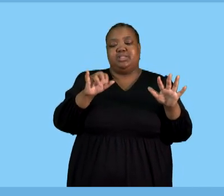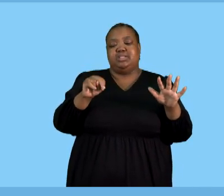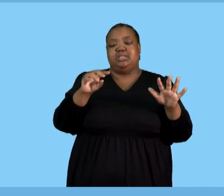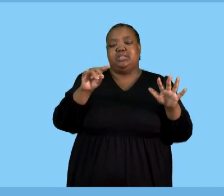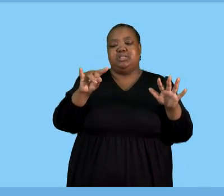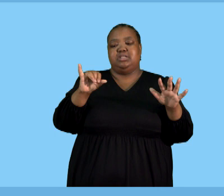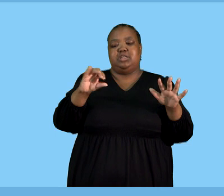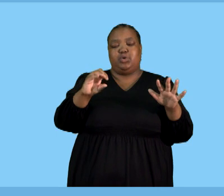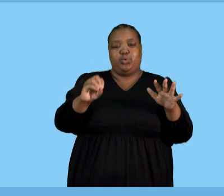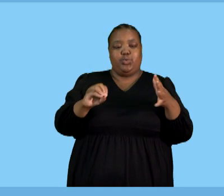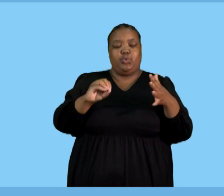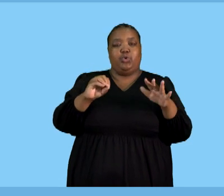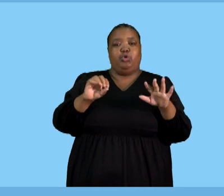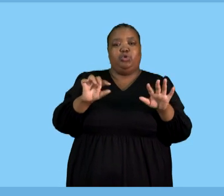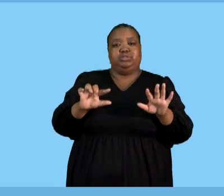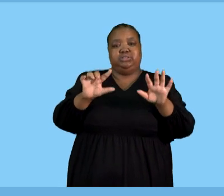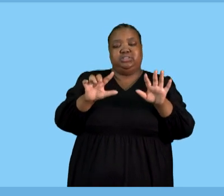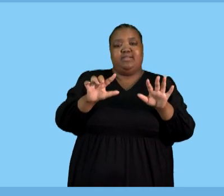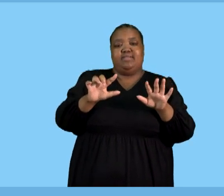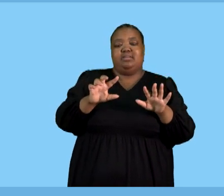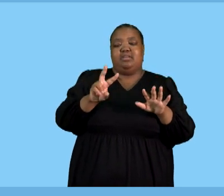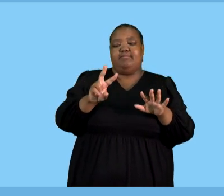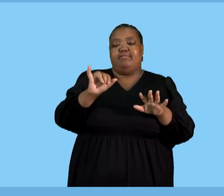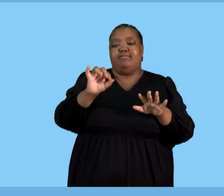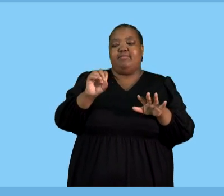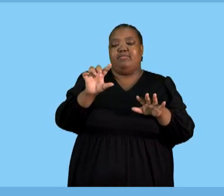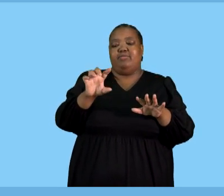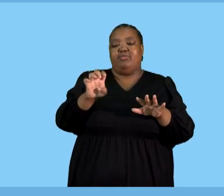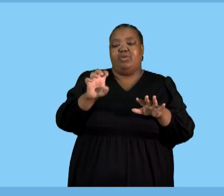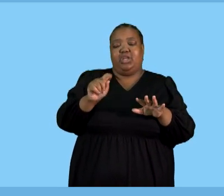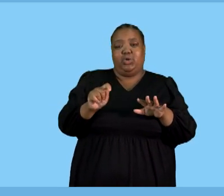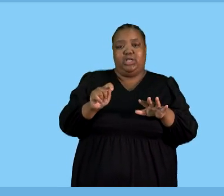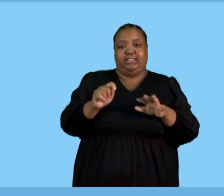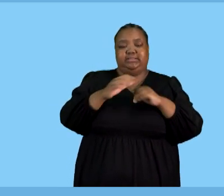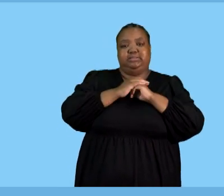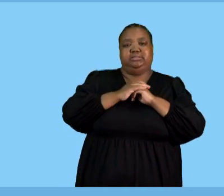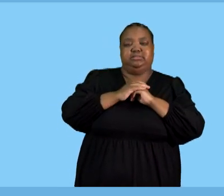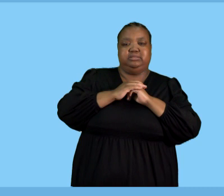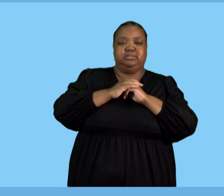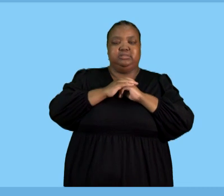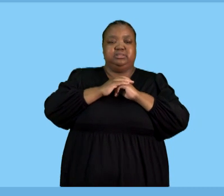we have the indigo, and then the last one is our violet.